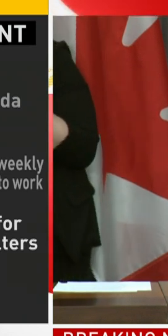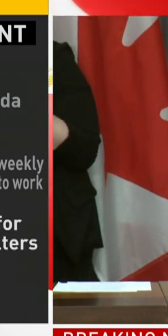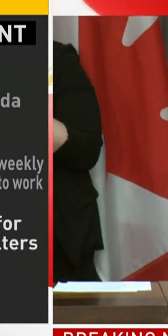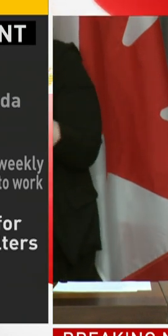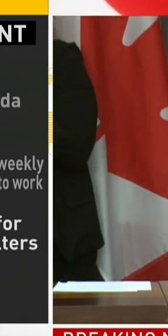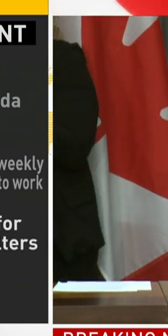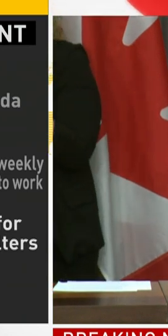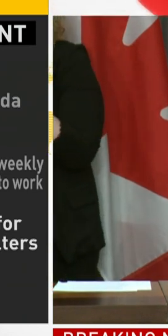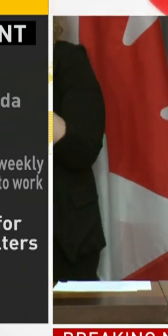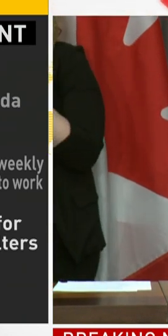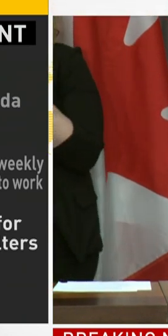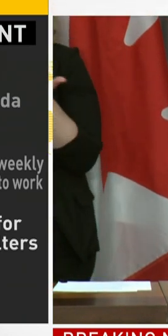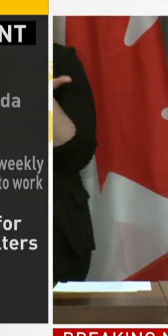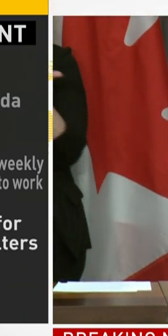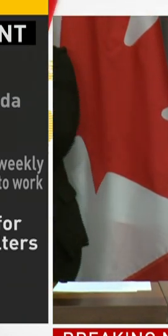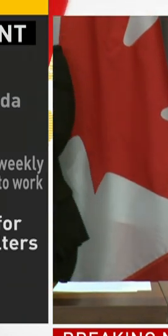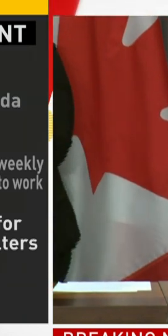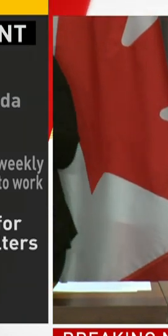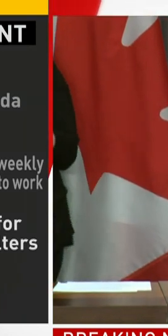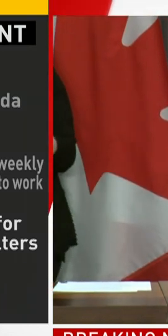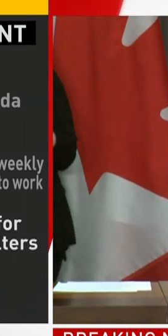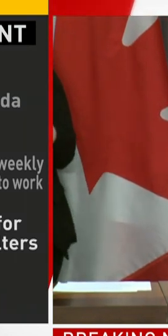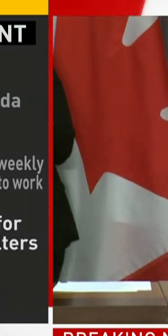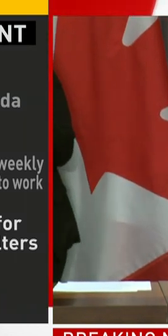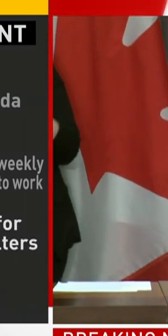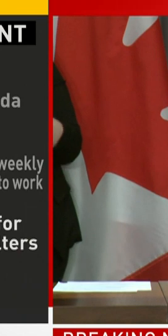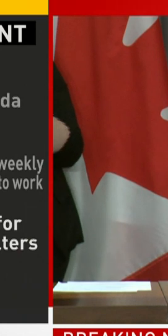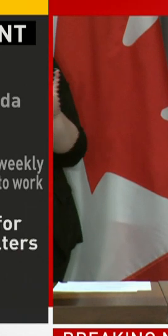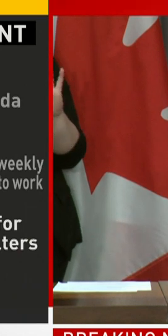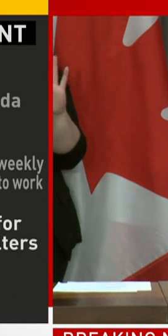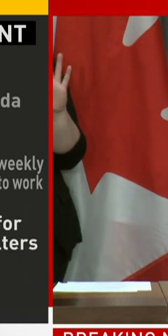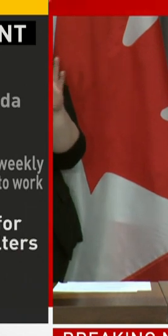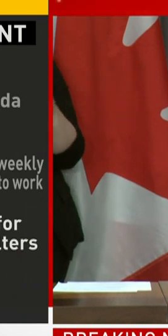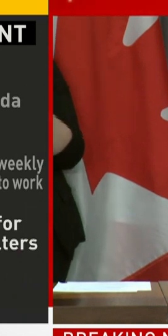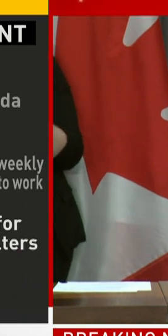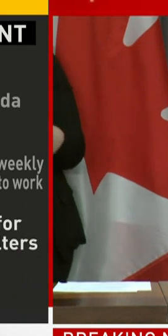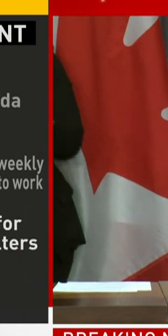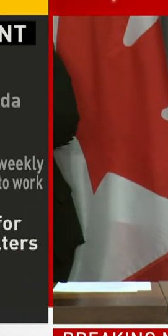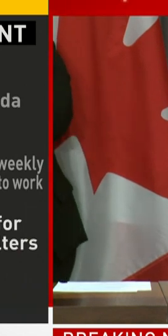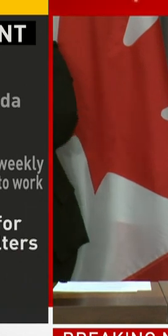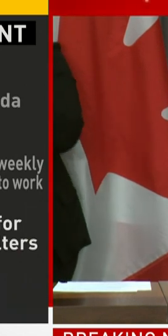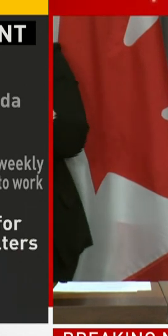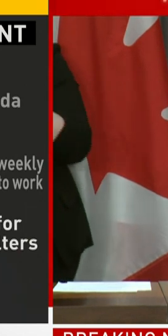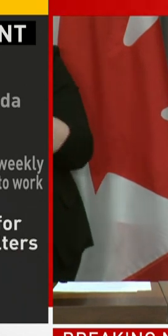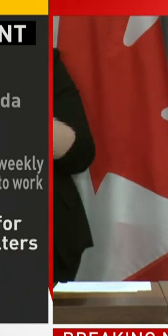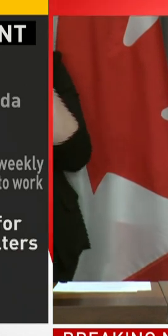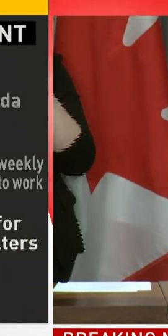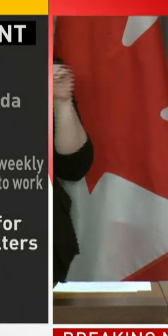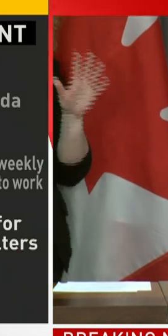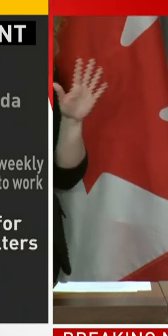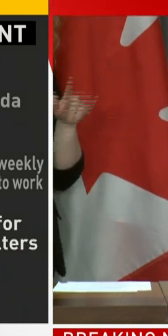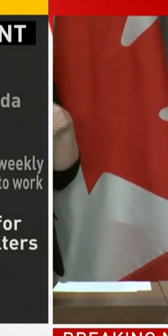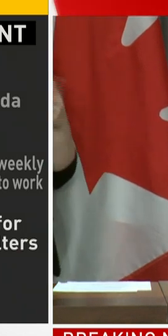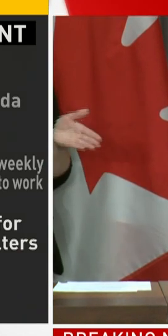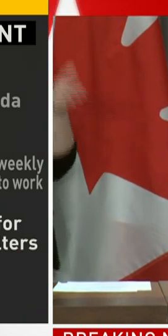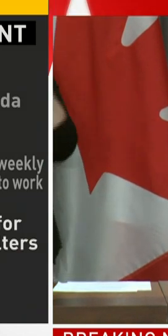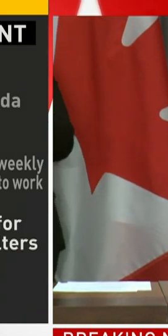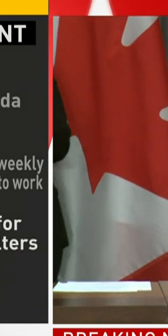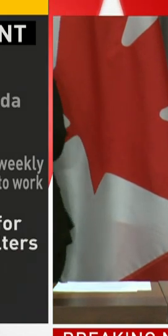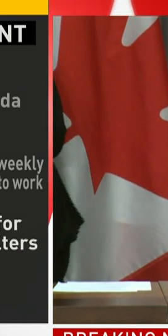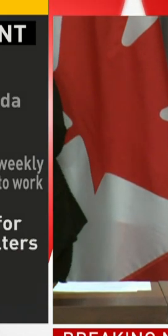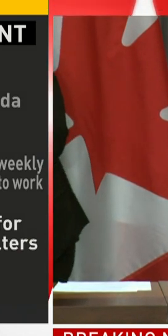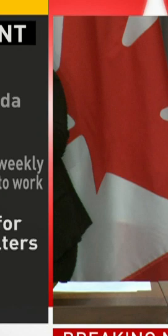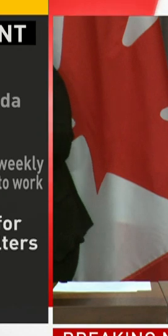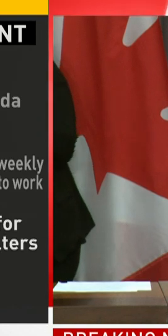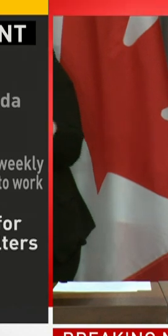important. We have to have the legislation, obviously, that must be adopted, and that's why it's important to work with